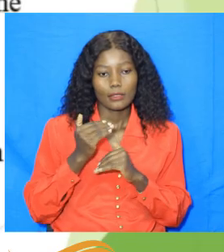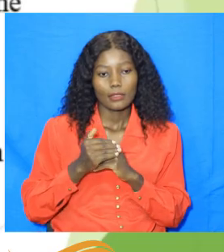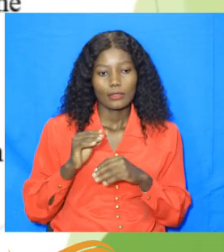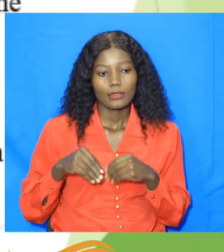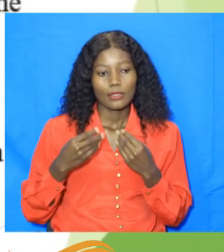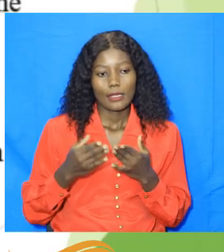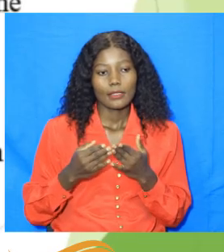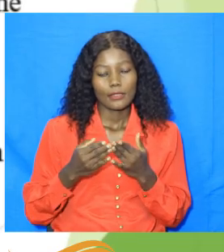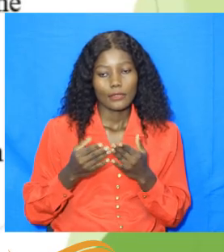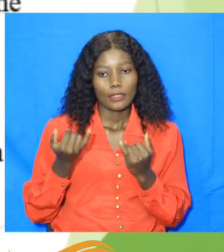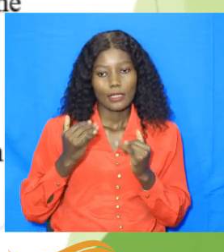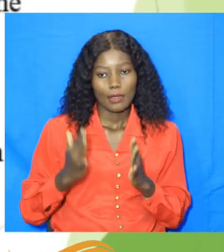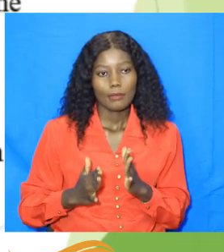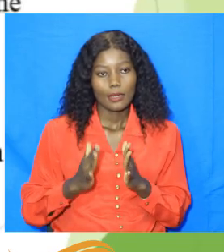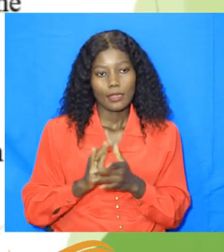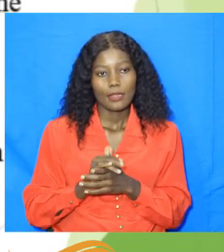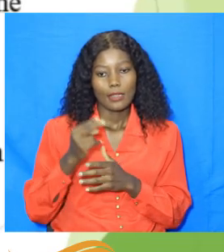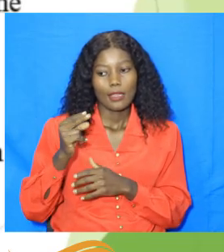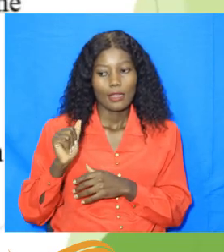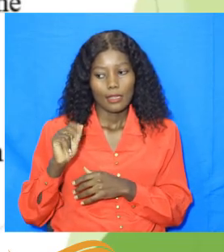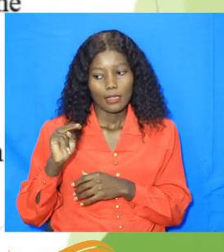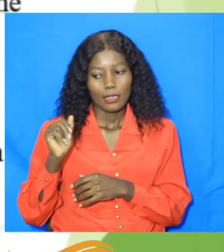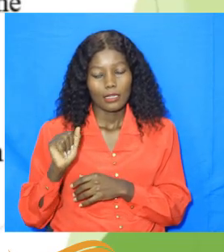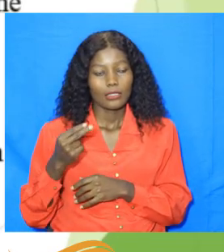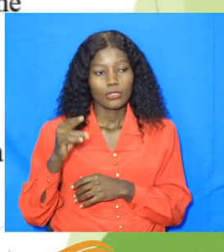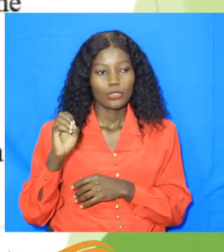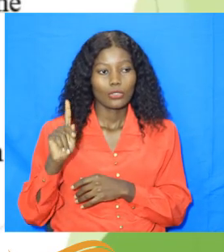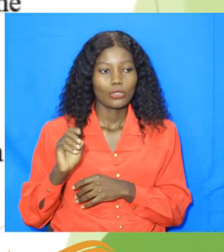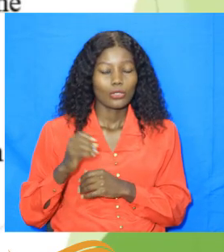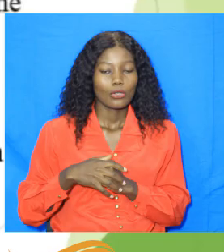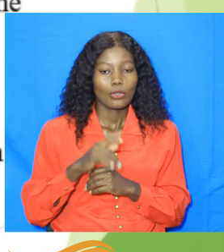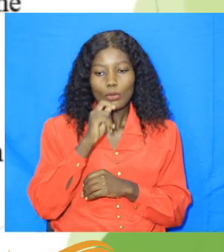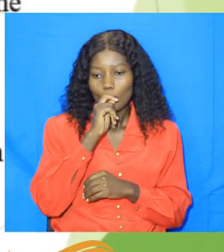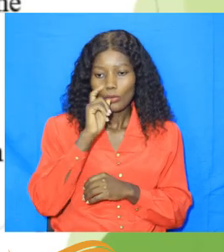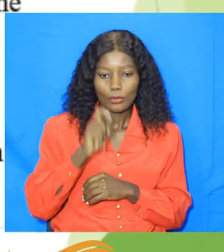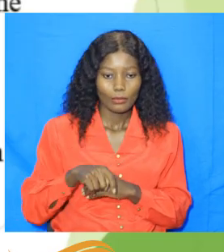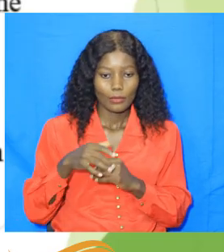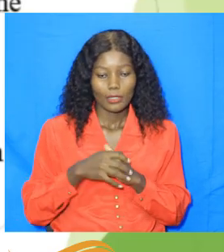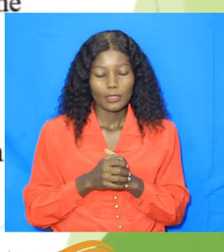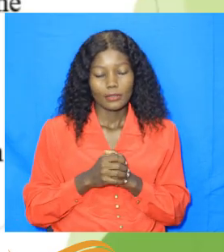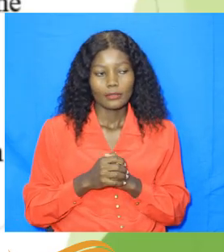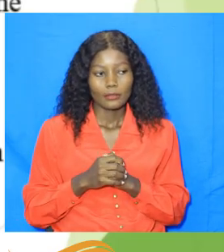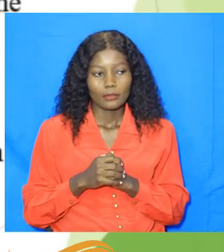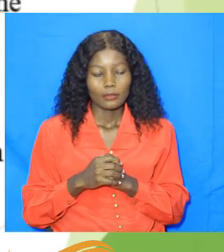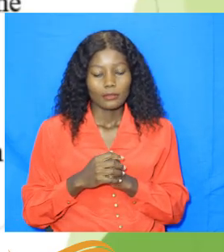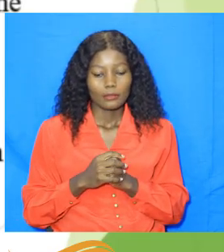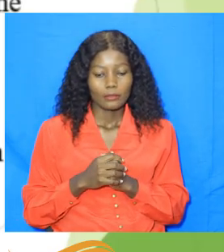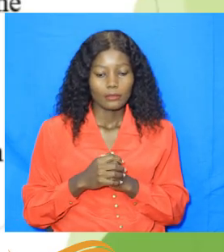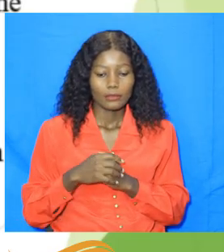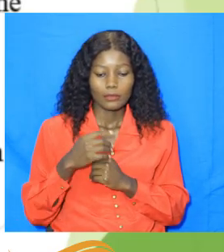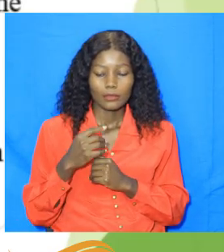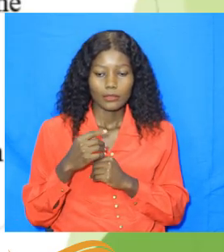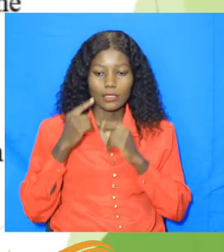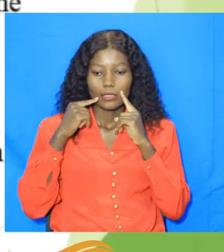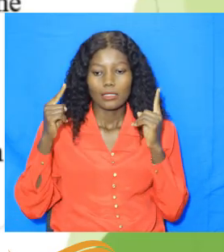athlete Hansoku, the referee has to declare the other athlete as the